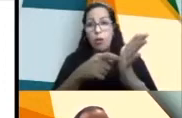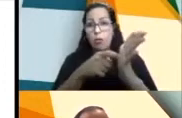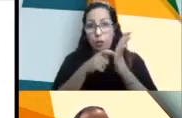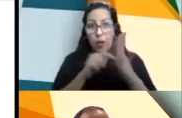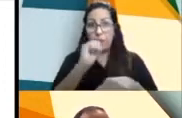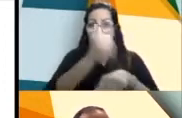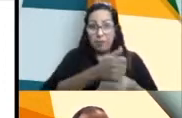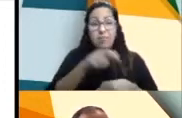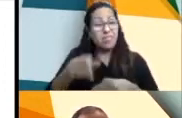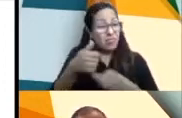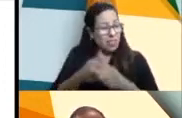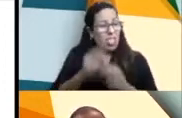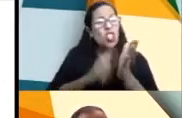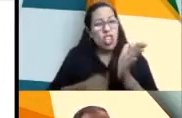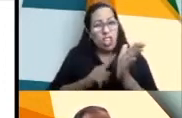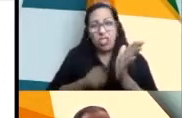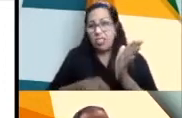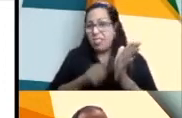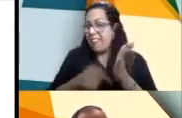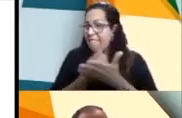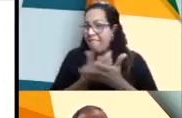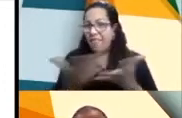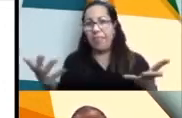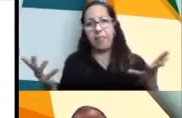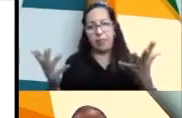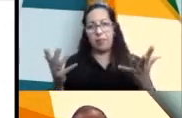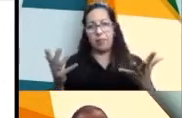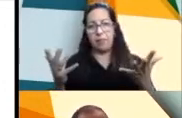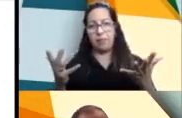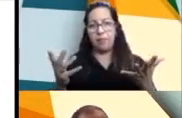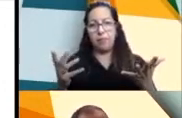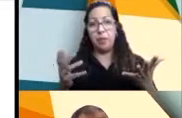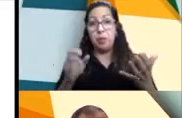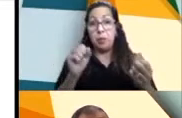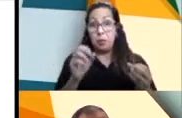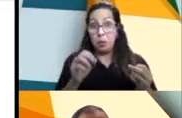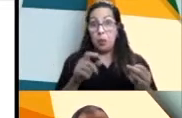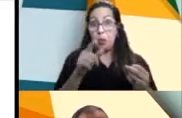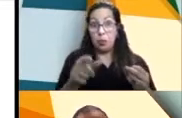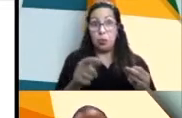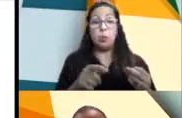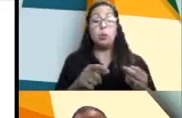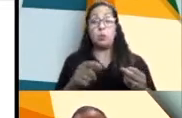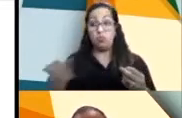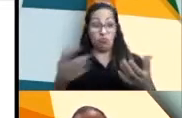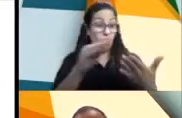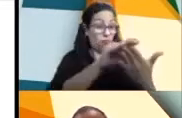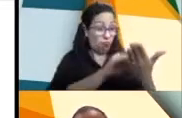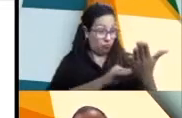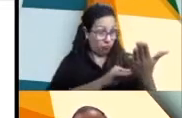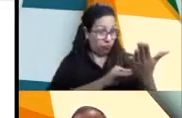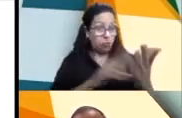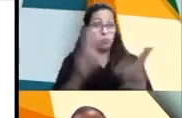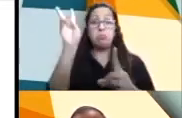are going to be checked or validated in this process. So after all sub-recipients have submitted their projects, and